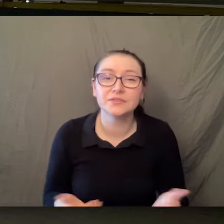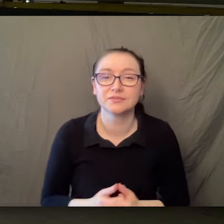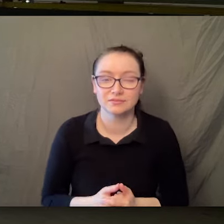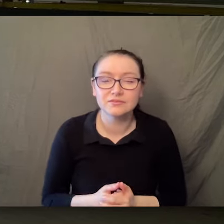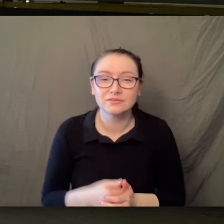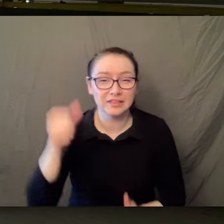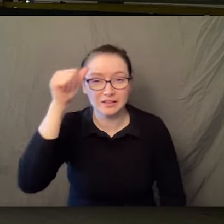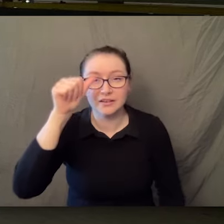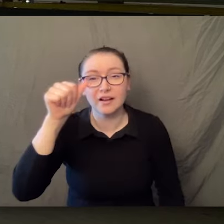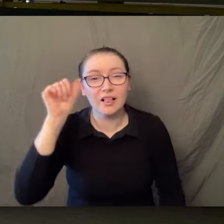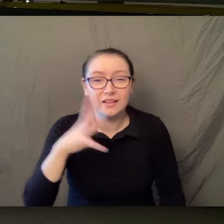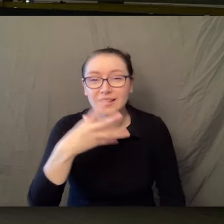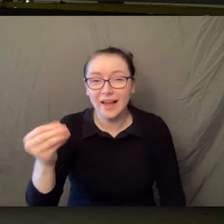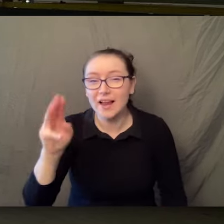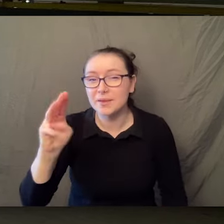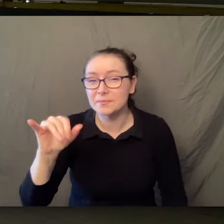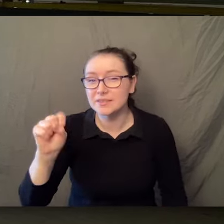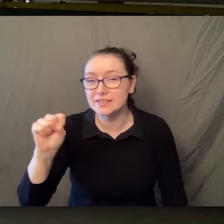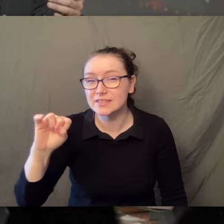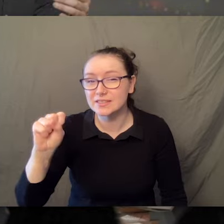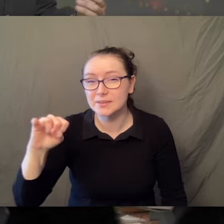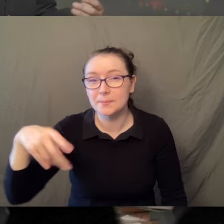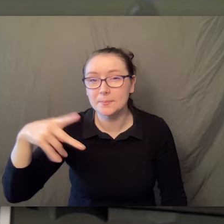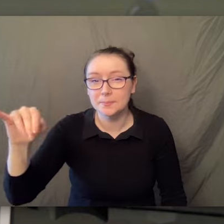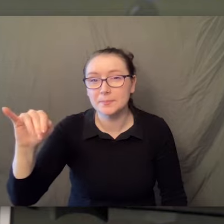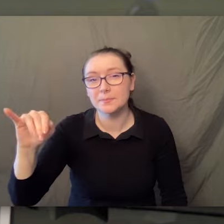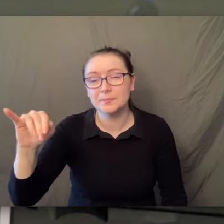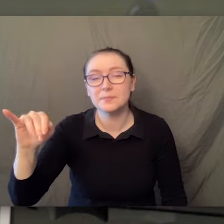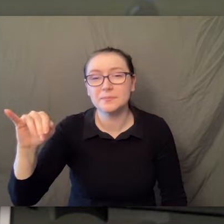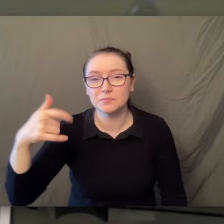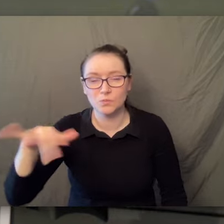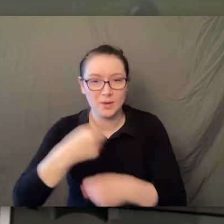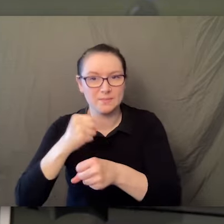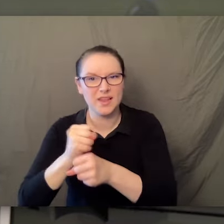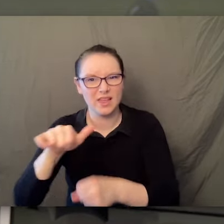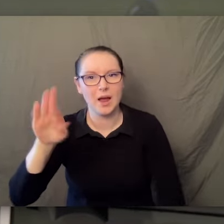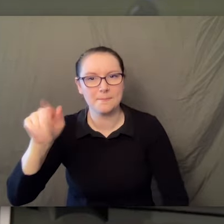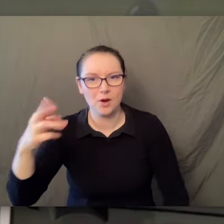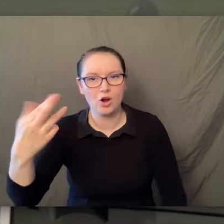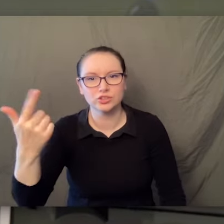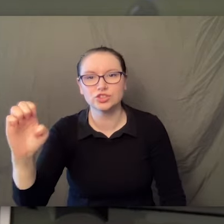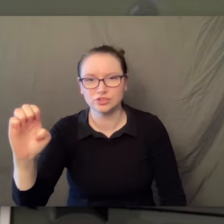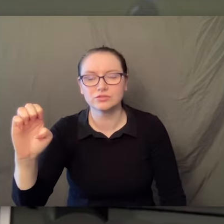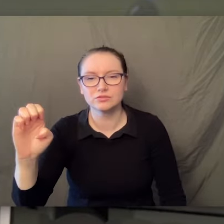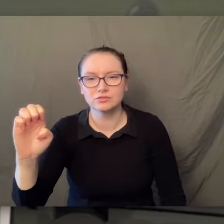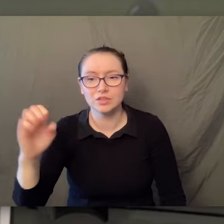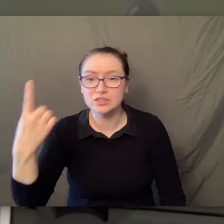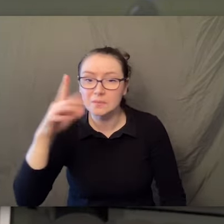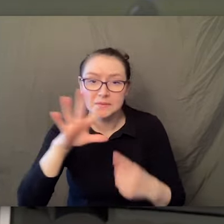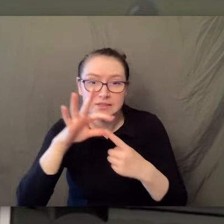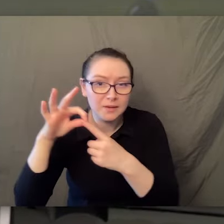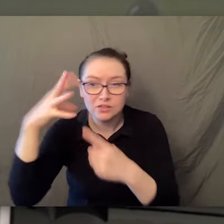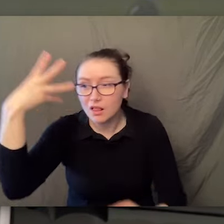dirt shipyard on the banks of the Atchafalaya at the end of the Mississippi where we built the barges. Opportunity is everywhere.